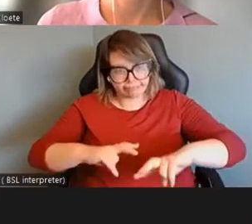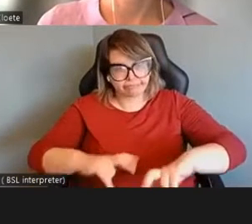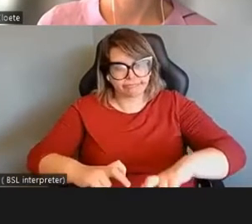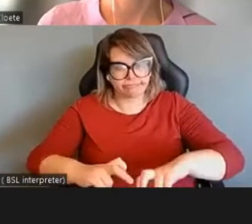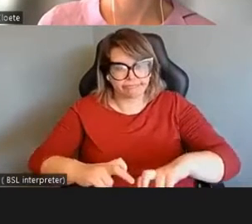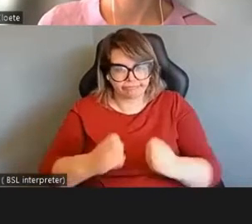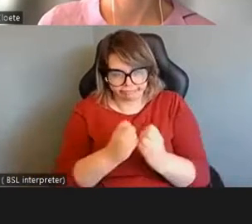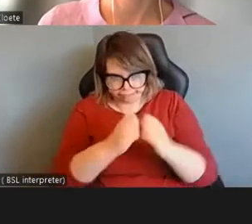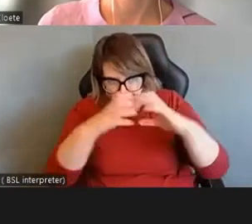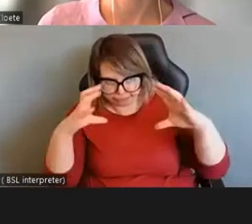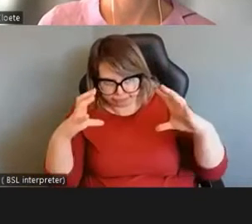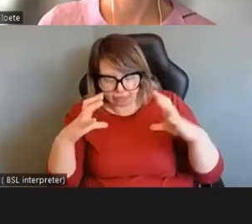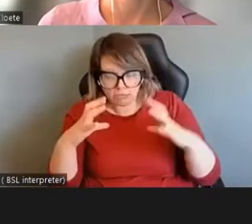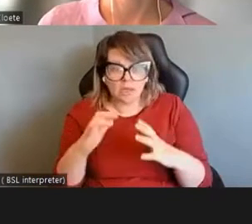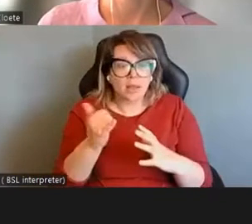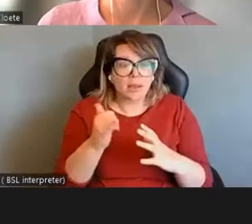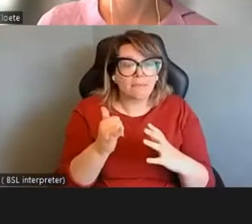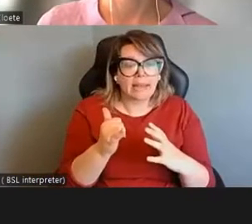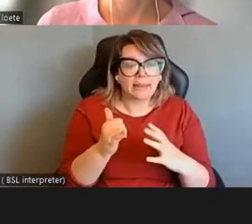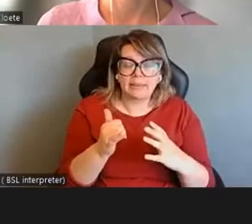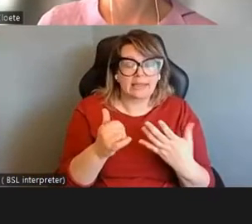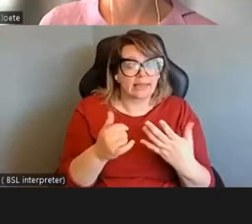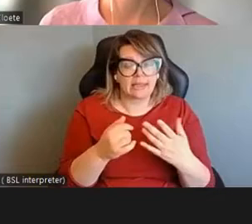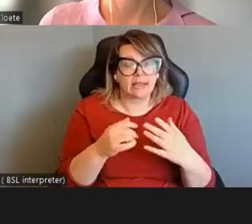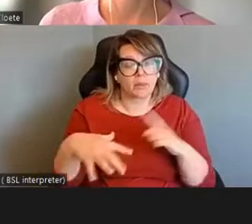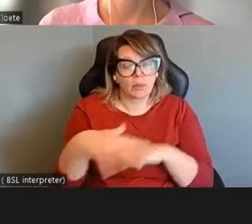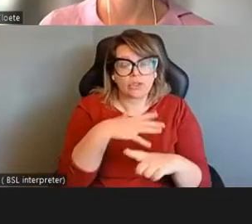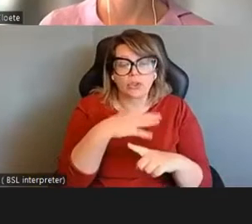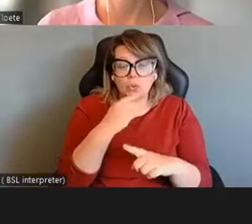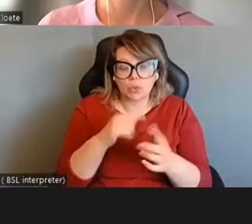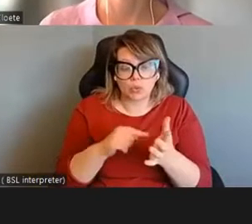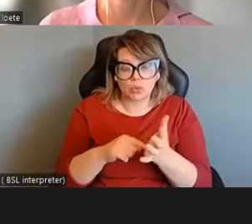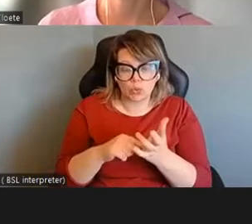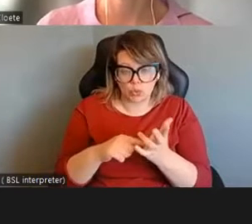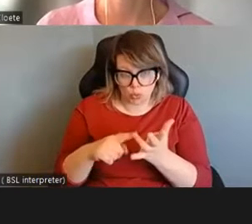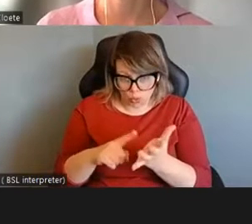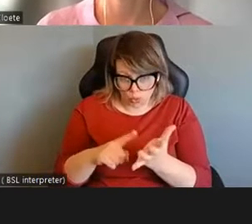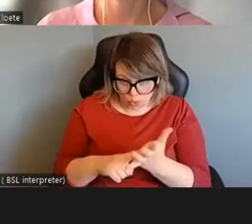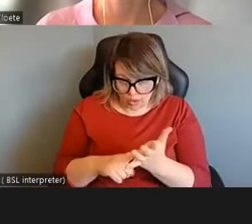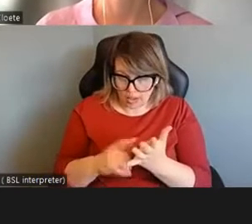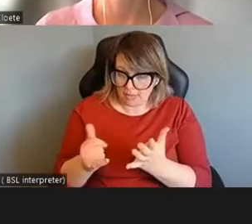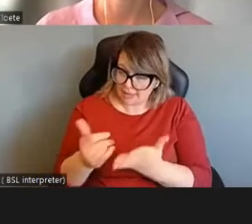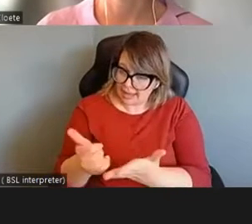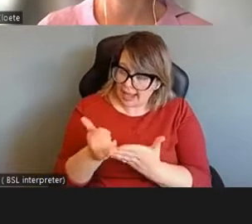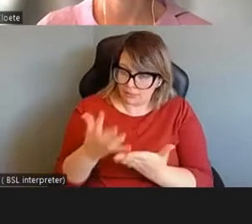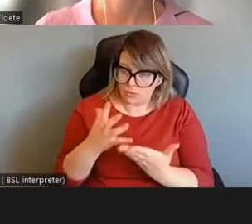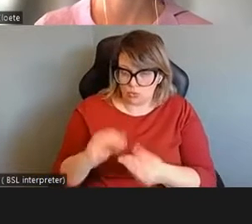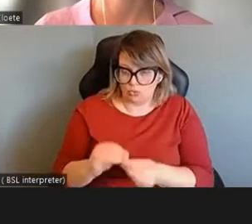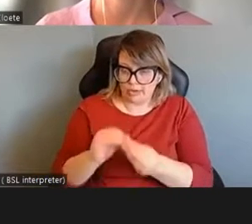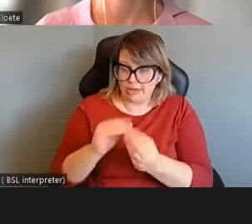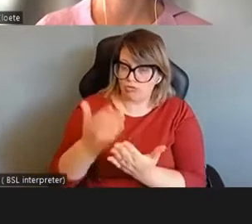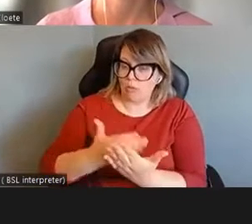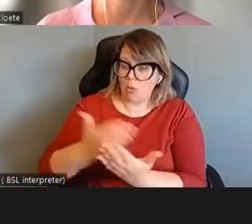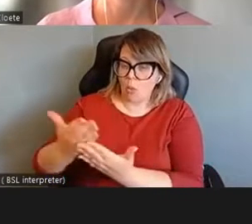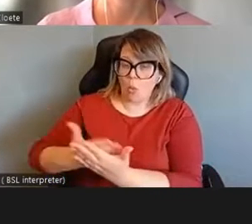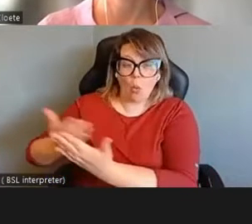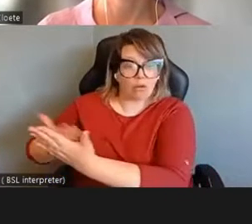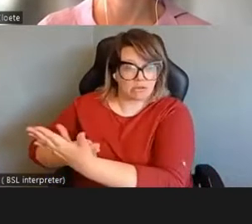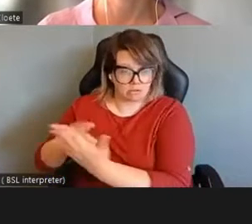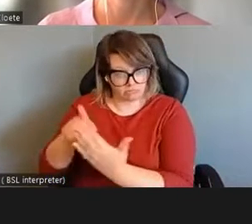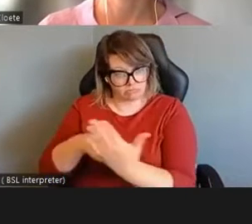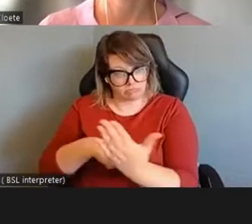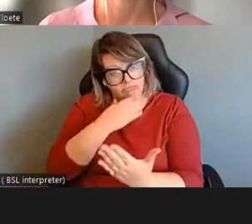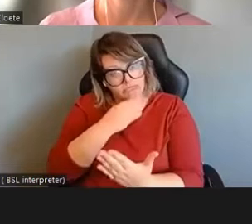a tool like Kobo Toolbox, they will be happy with the immediate reports the tool creates. Alternatively, they